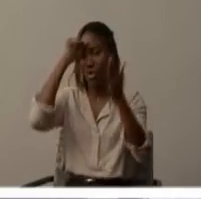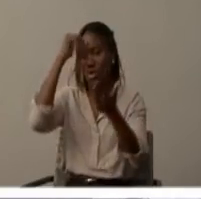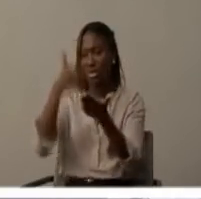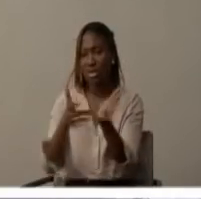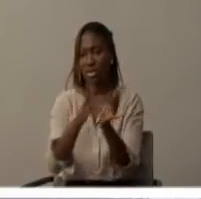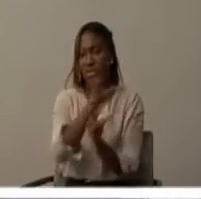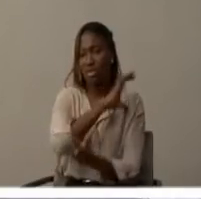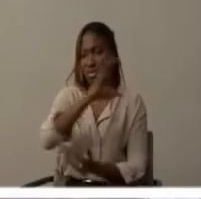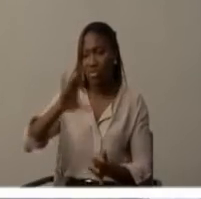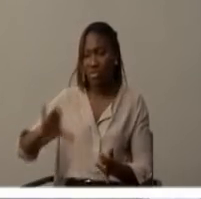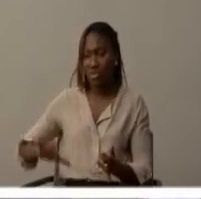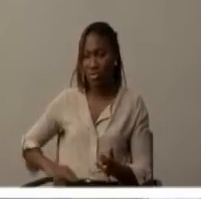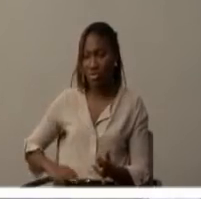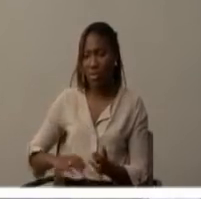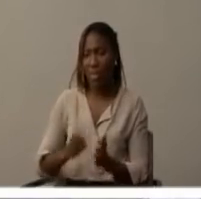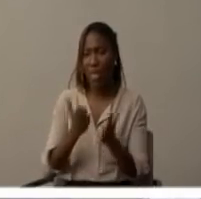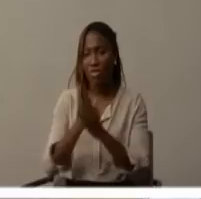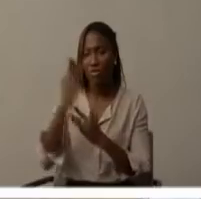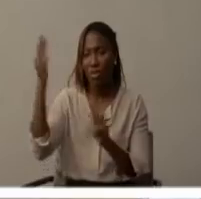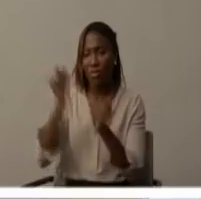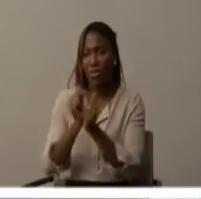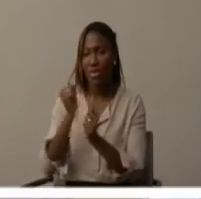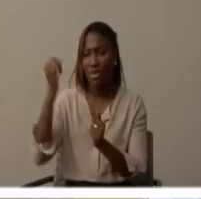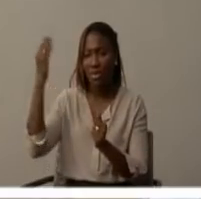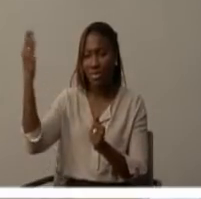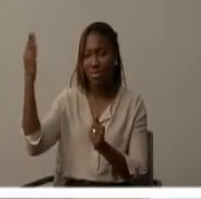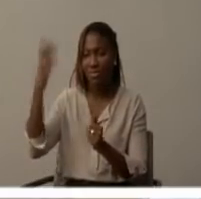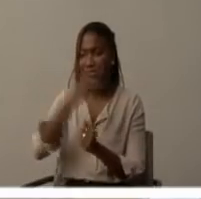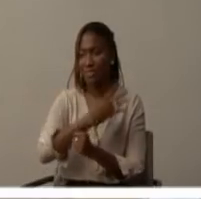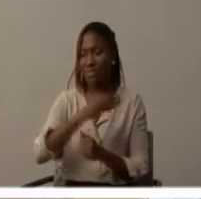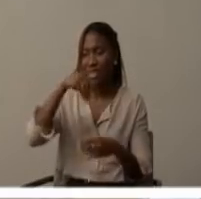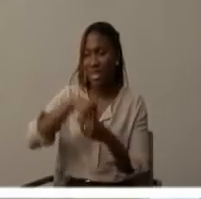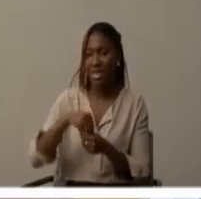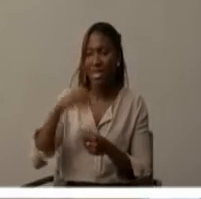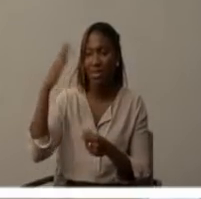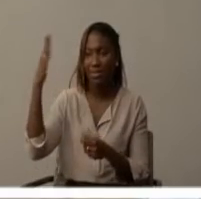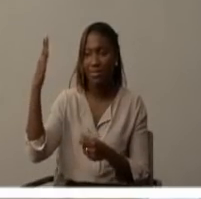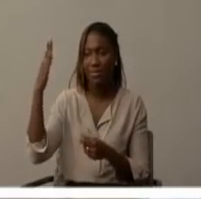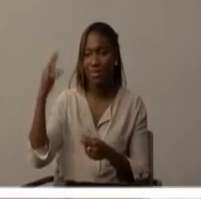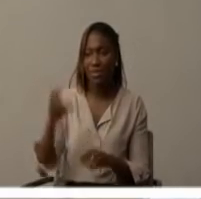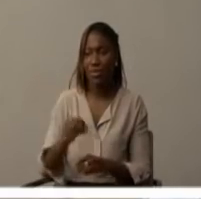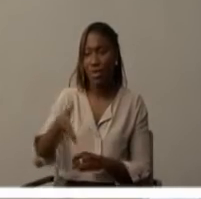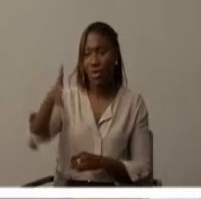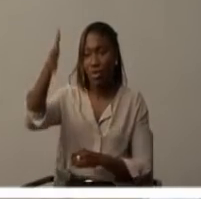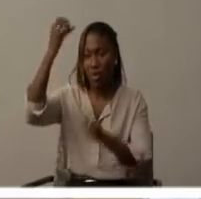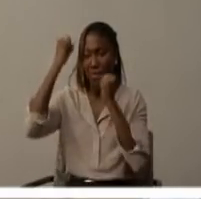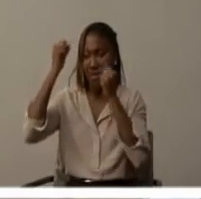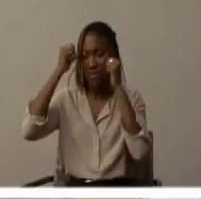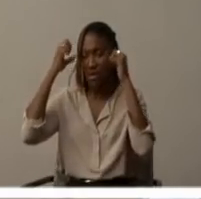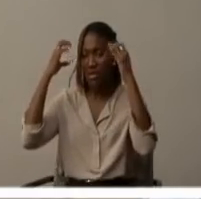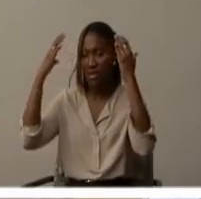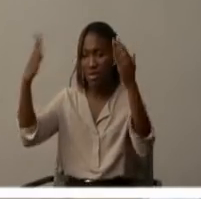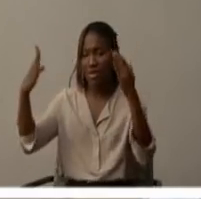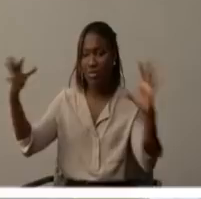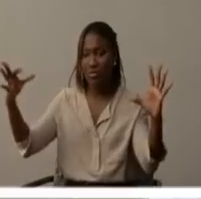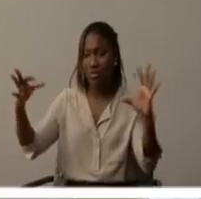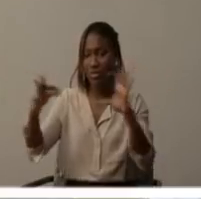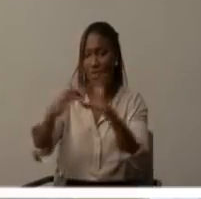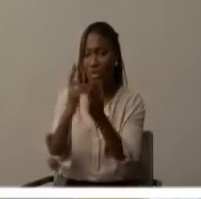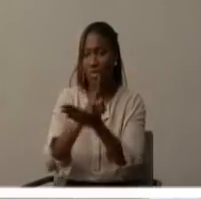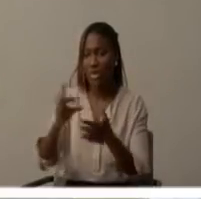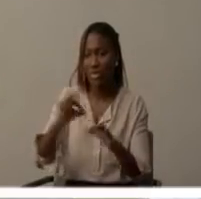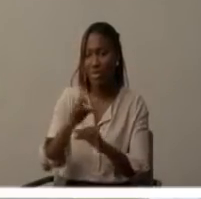Christ. Through him, and with him, and in him, O God, Almighty Father, in the unity